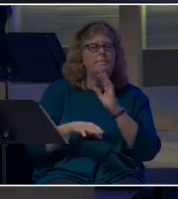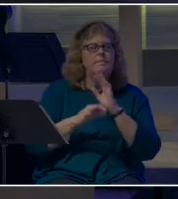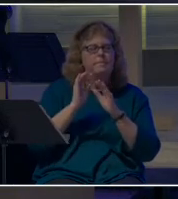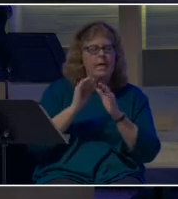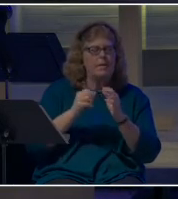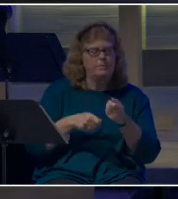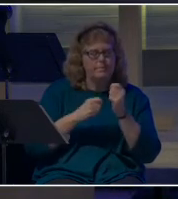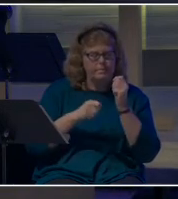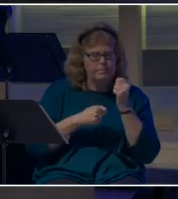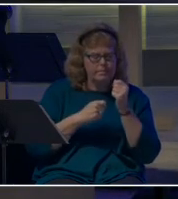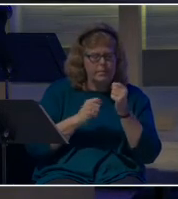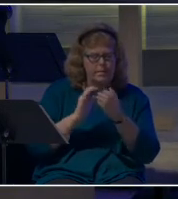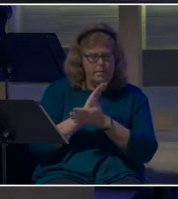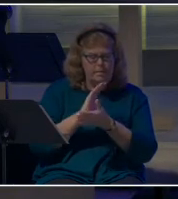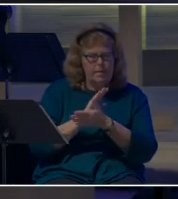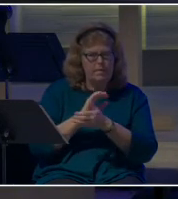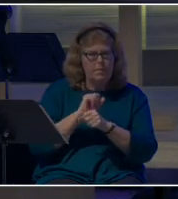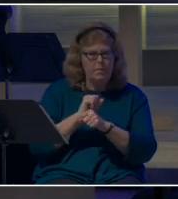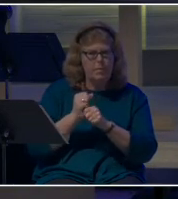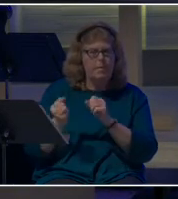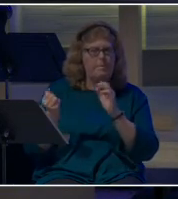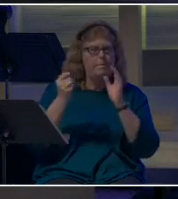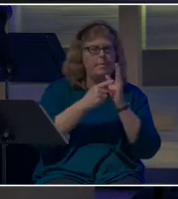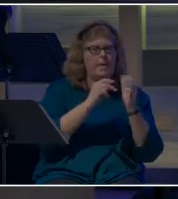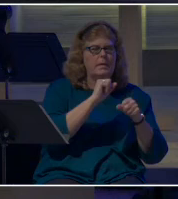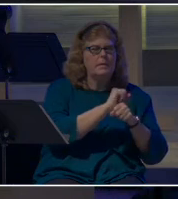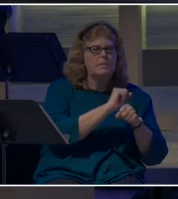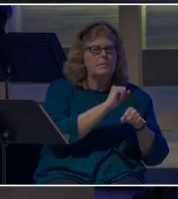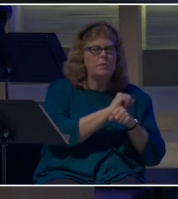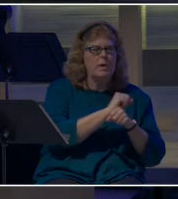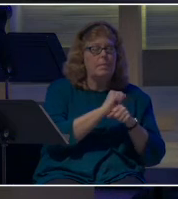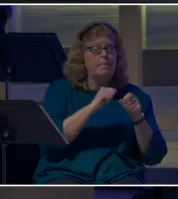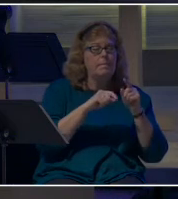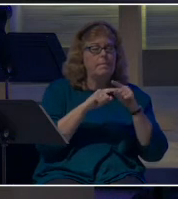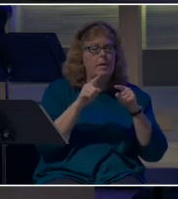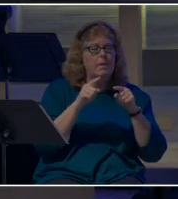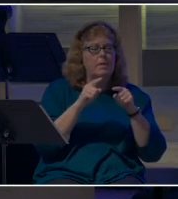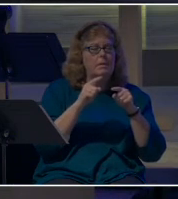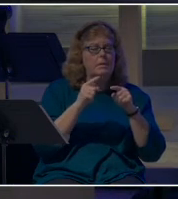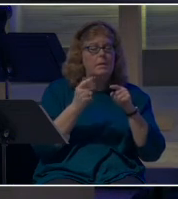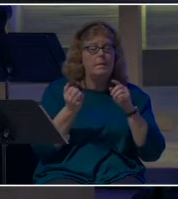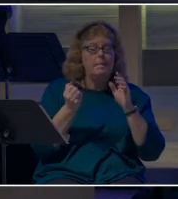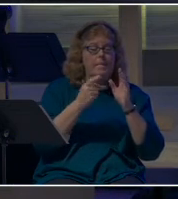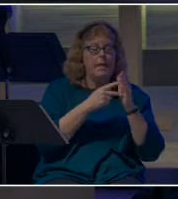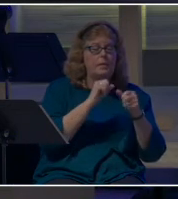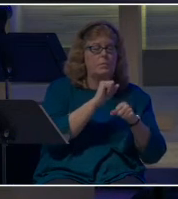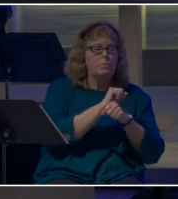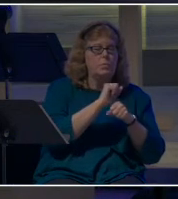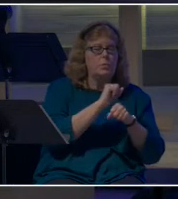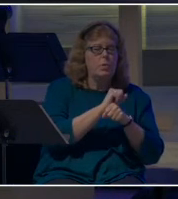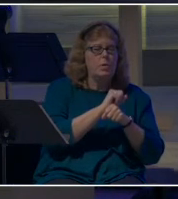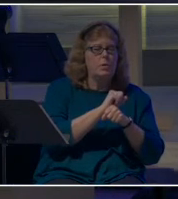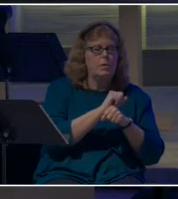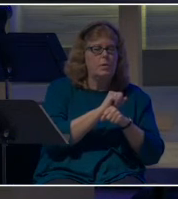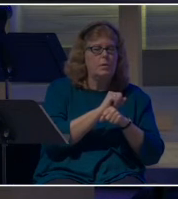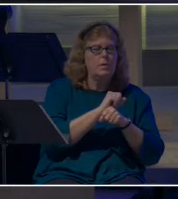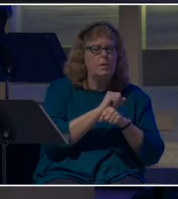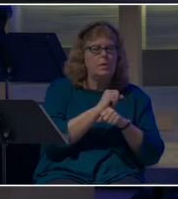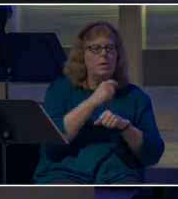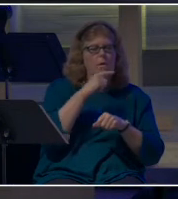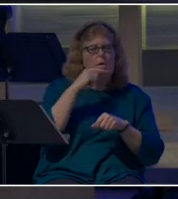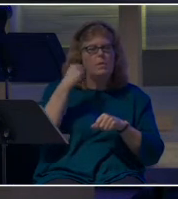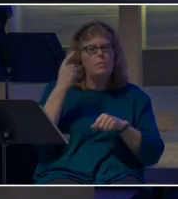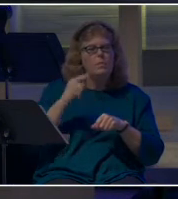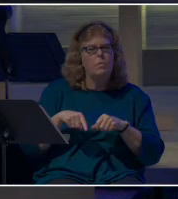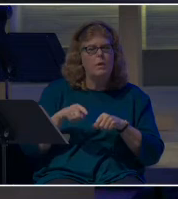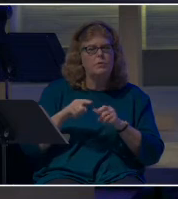out, return back to his work, but as soon as he returned back to work, the Soviet Union